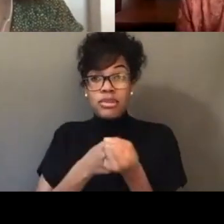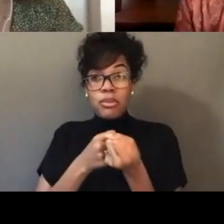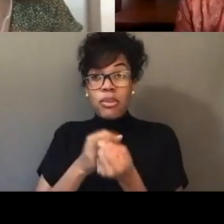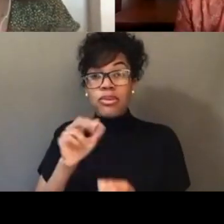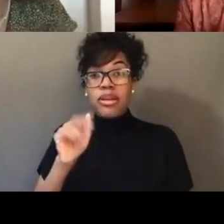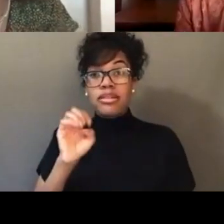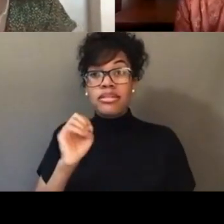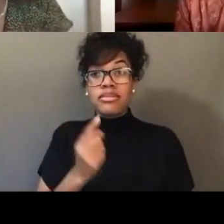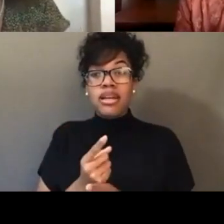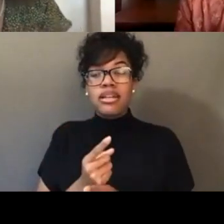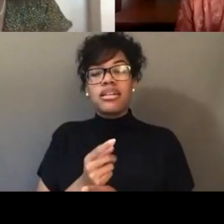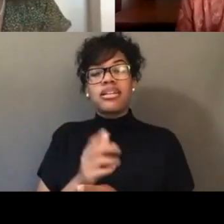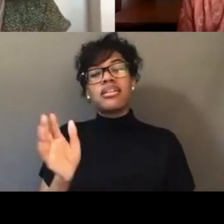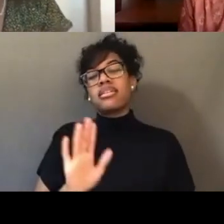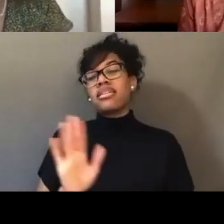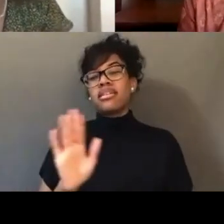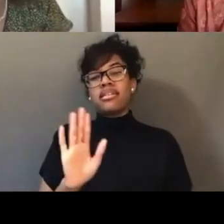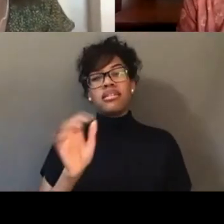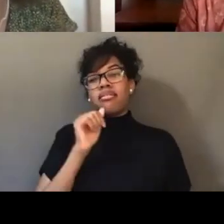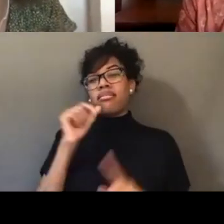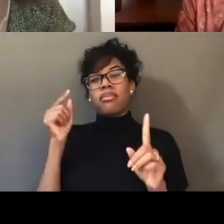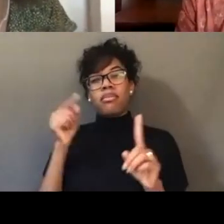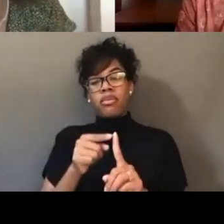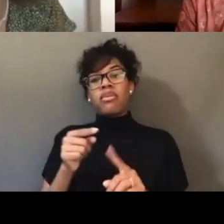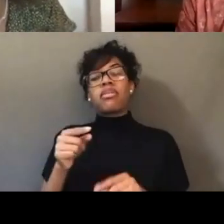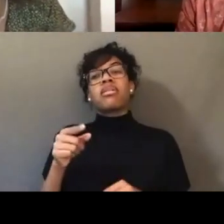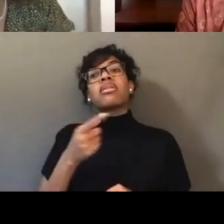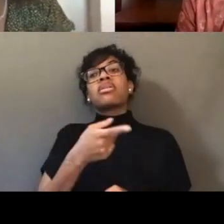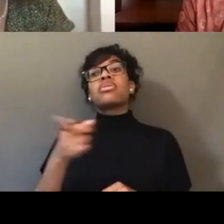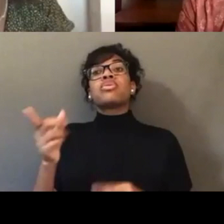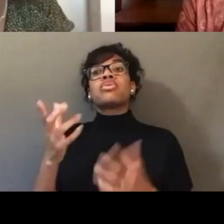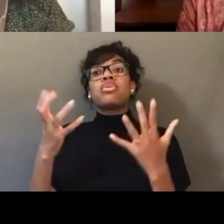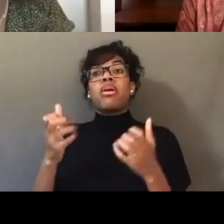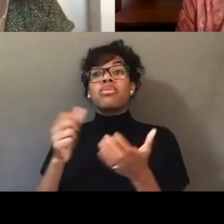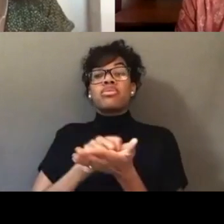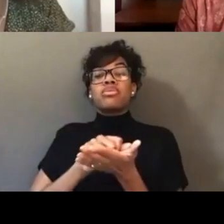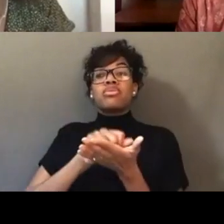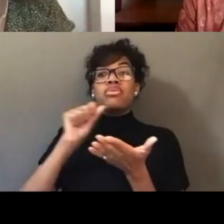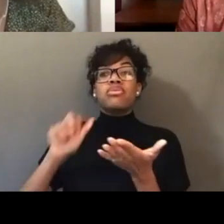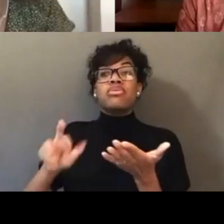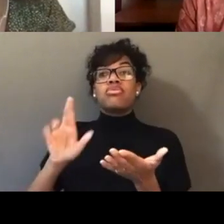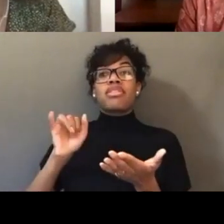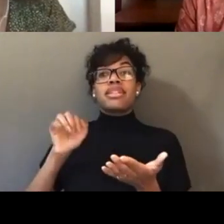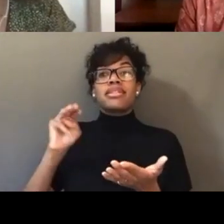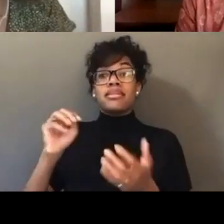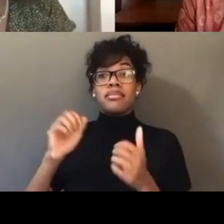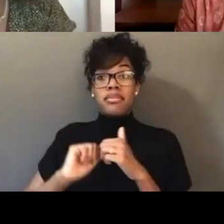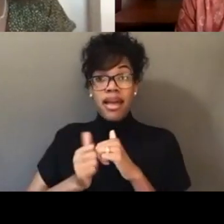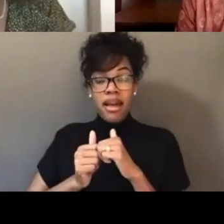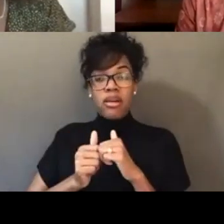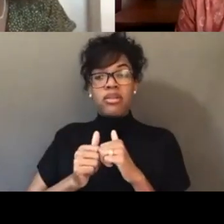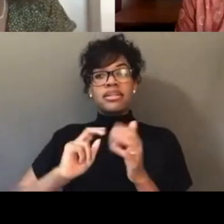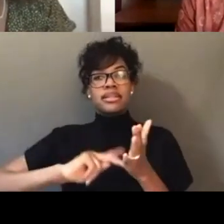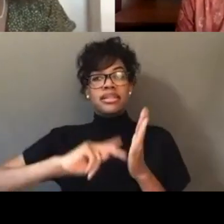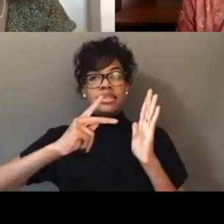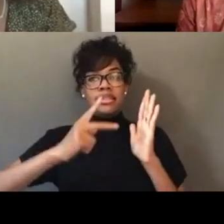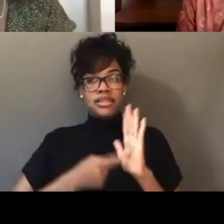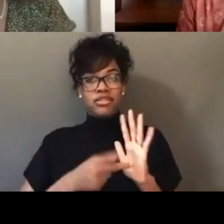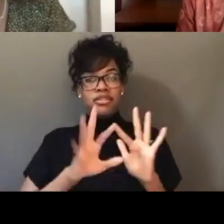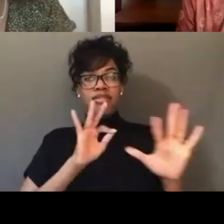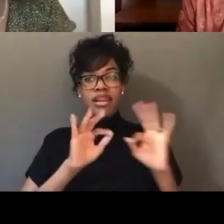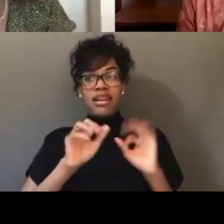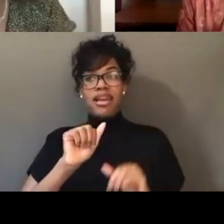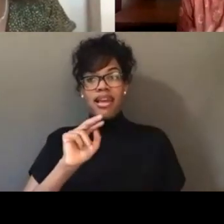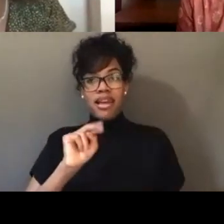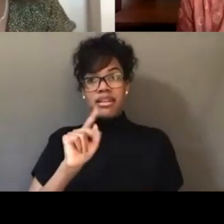for teaching about oppression and how the system that we are a part of is inherently biased